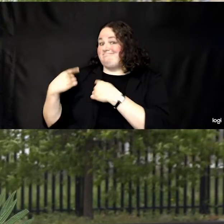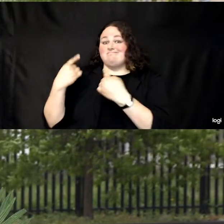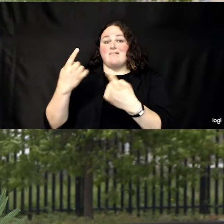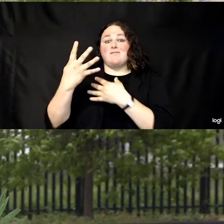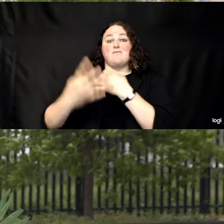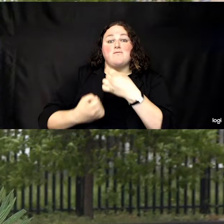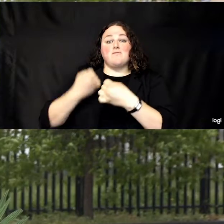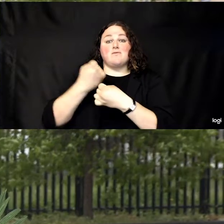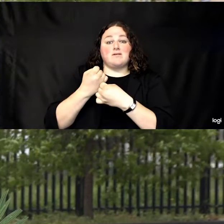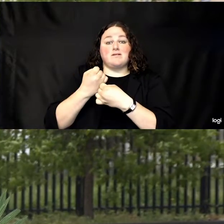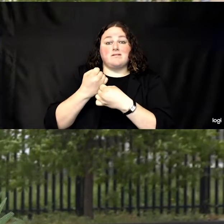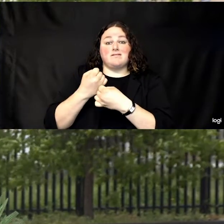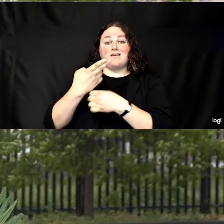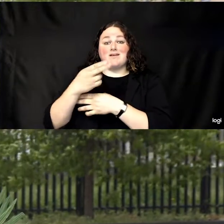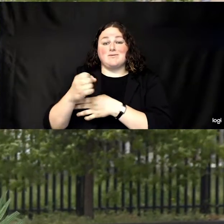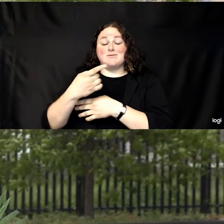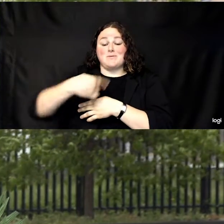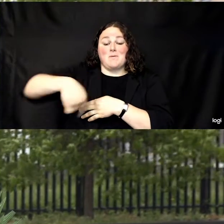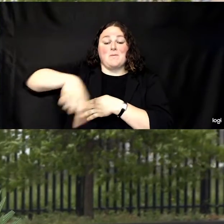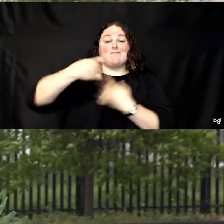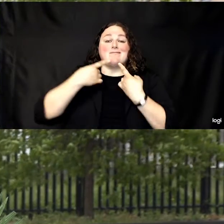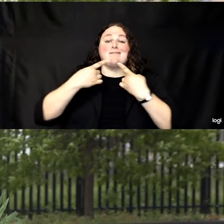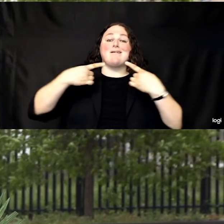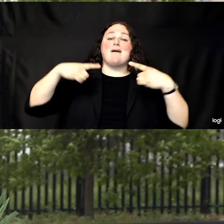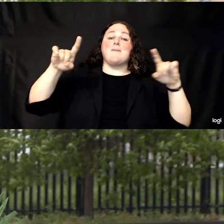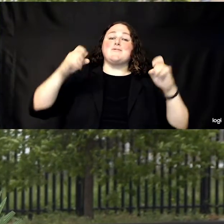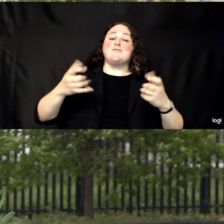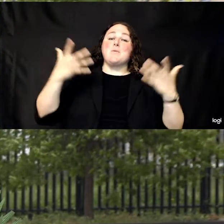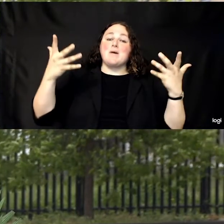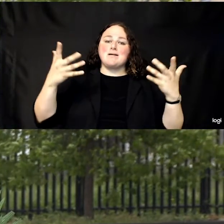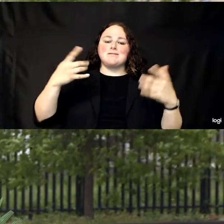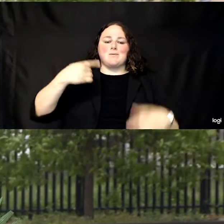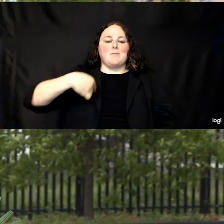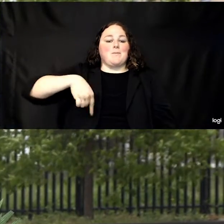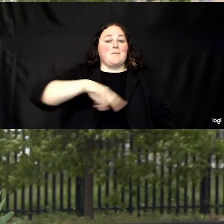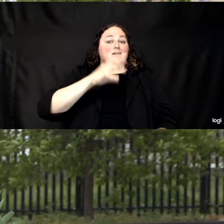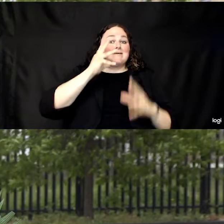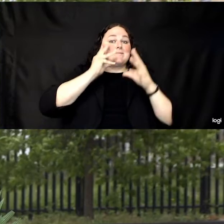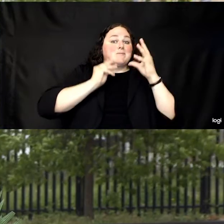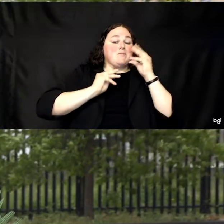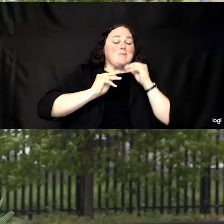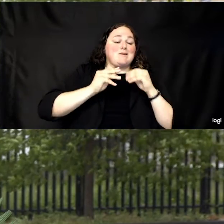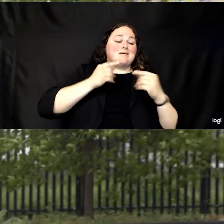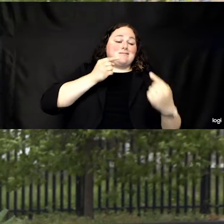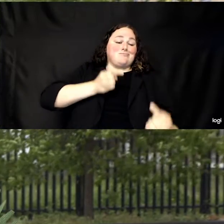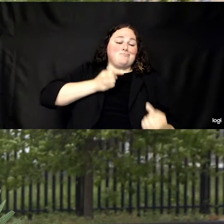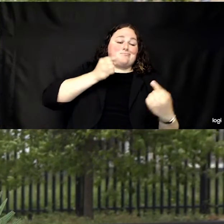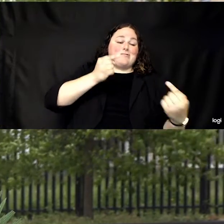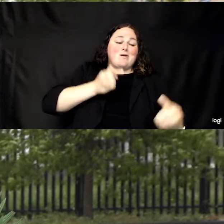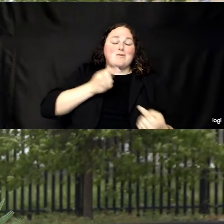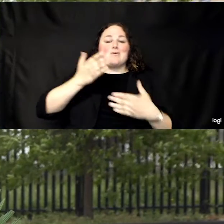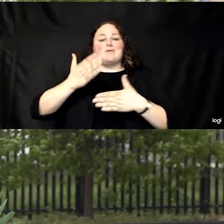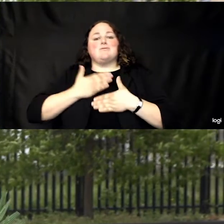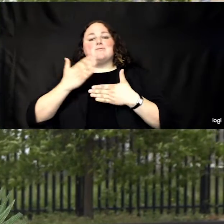high school, we have accomplished so much. There was despair, but there was also joy. There were hardships, but